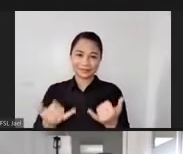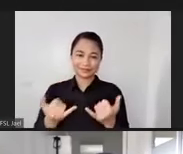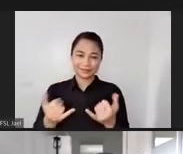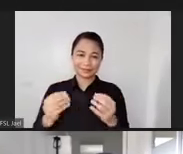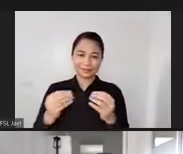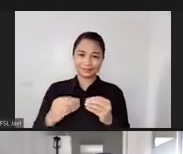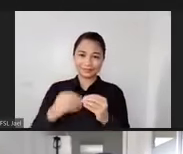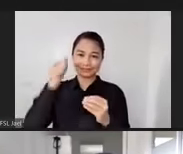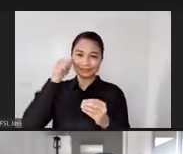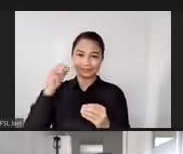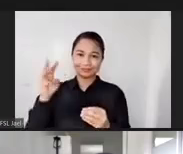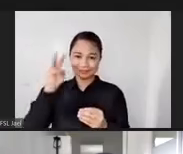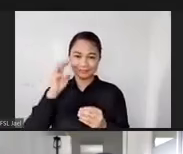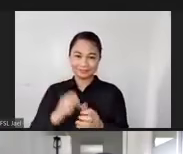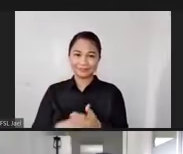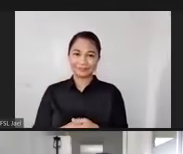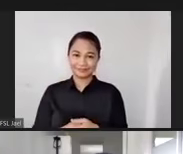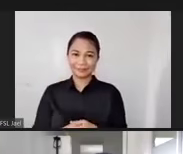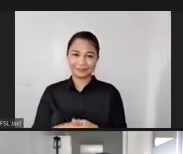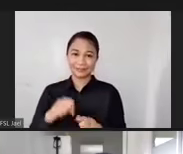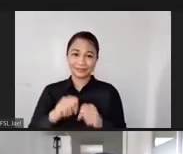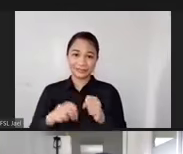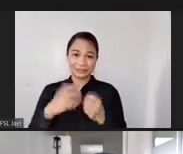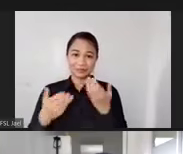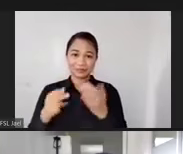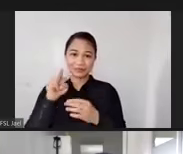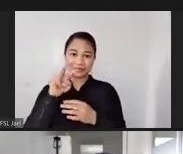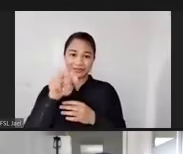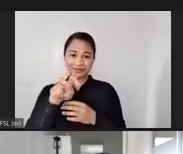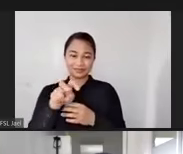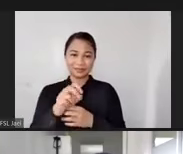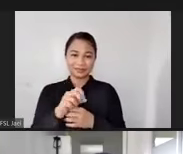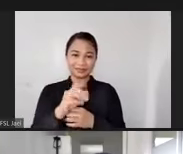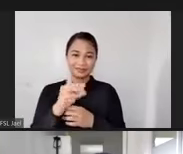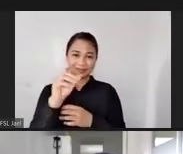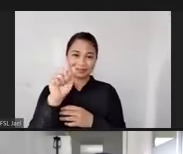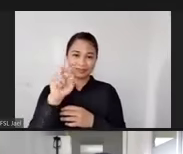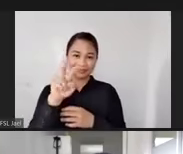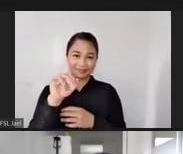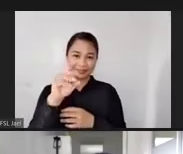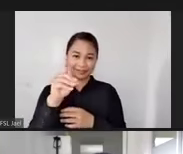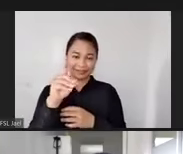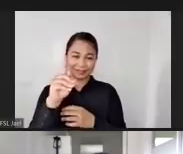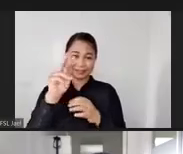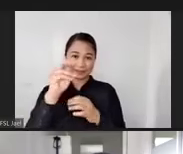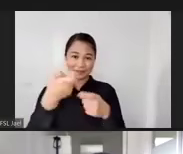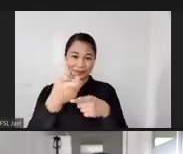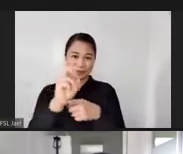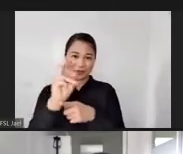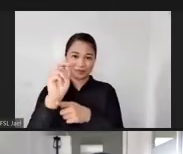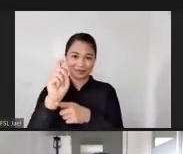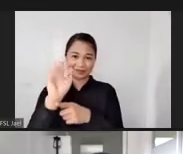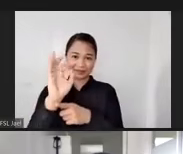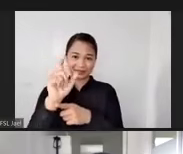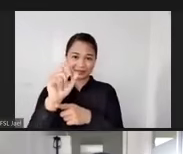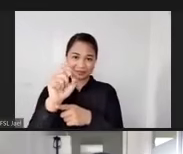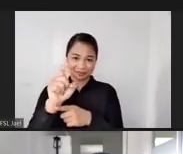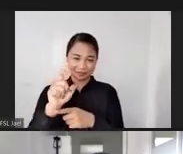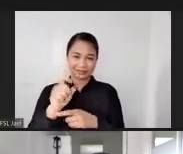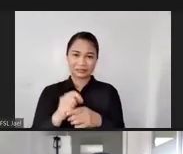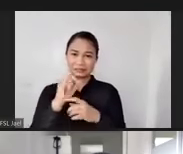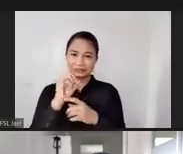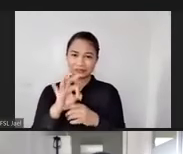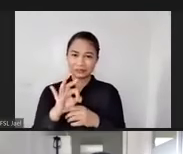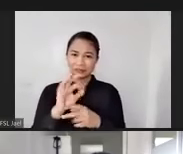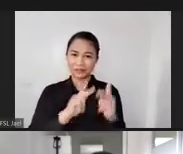He was saying that when people do not see, they do not care. So Ms. Mikey, you're an influencer, you have a voice. How